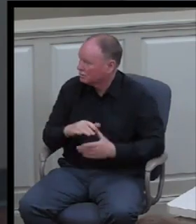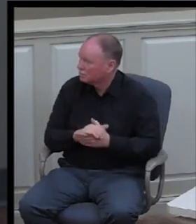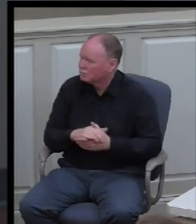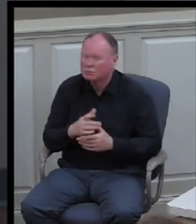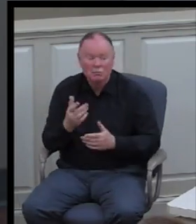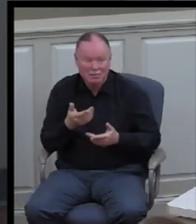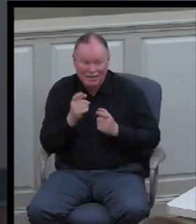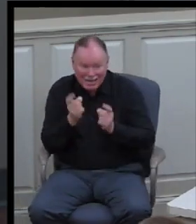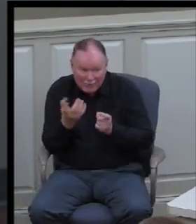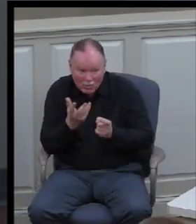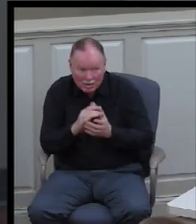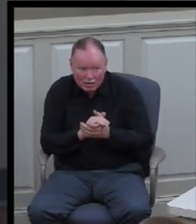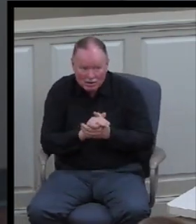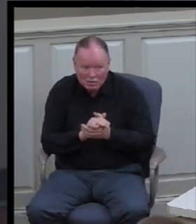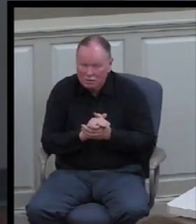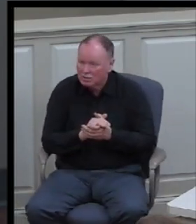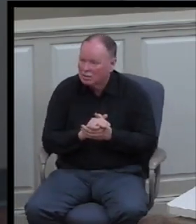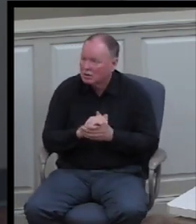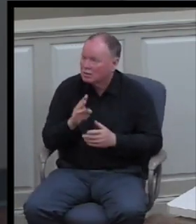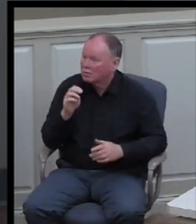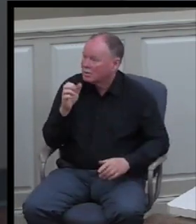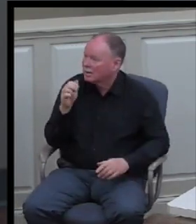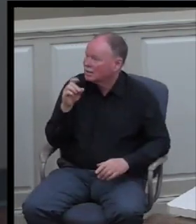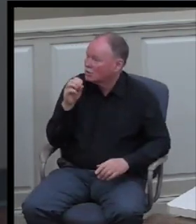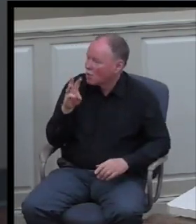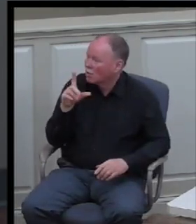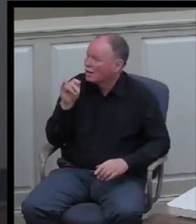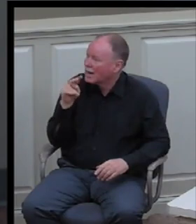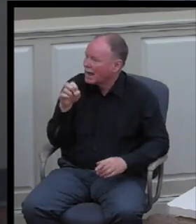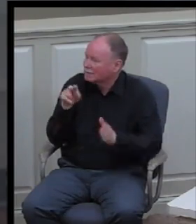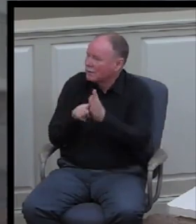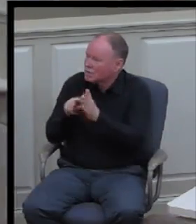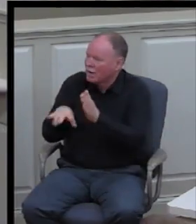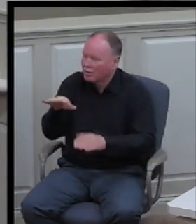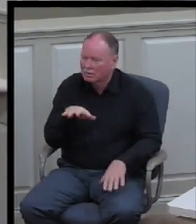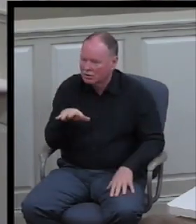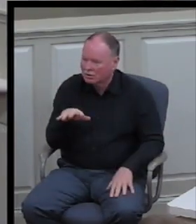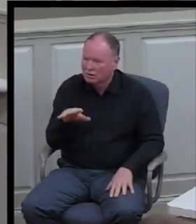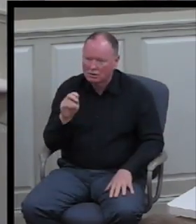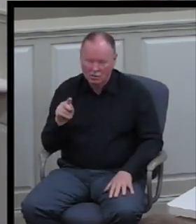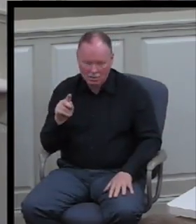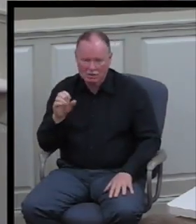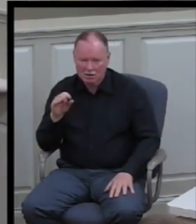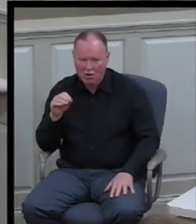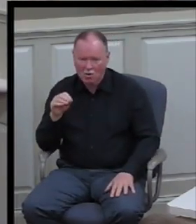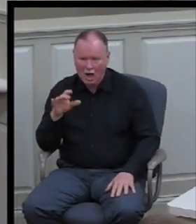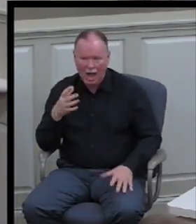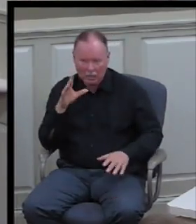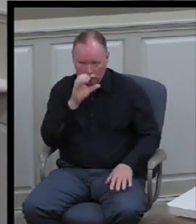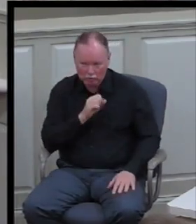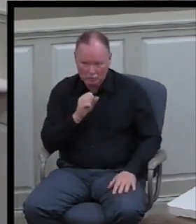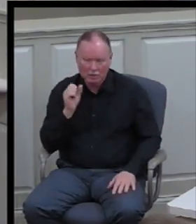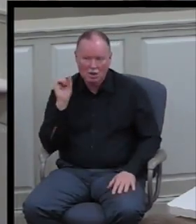Which is? The Meadow Lane Cemetery. Oh, I didn't know. Okay. The Meadow Lane Cemetery, and I'm assuming